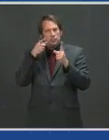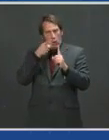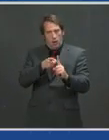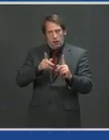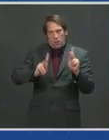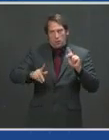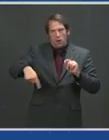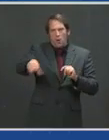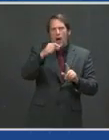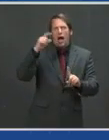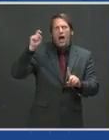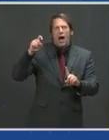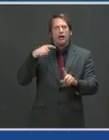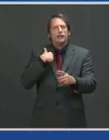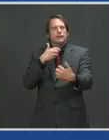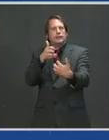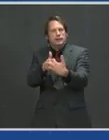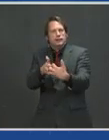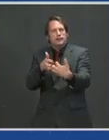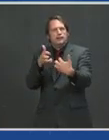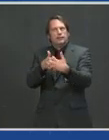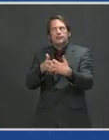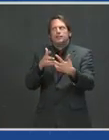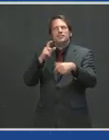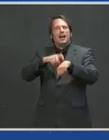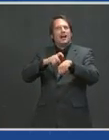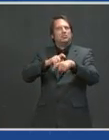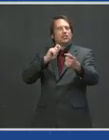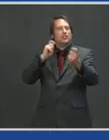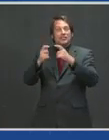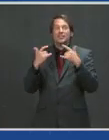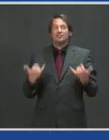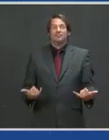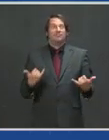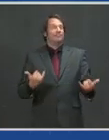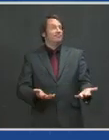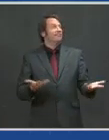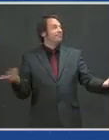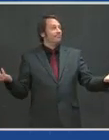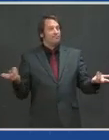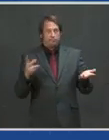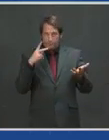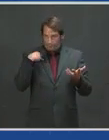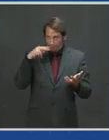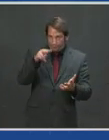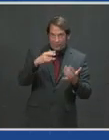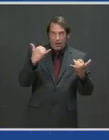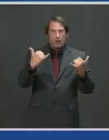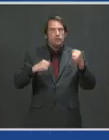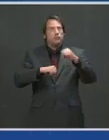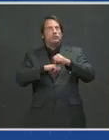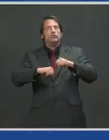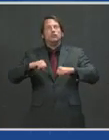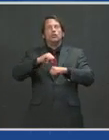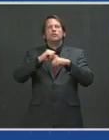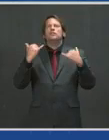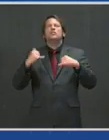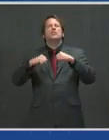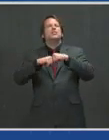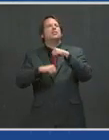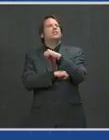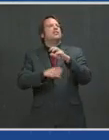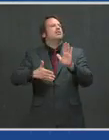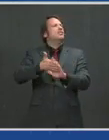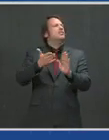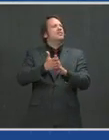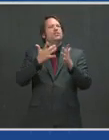it's evolving again today. We need to start seeing infrastructure through its effect on the lives of working people in